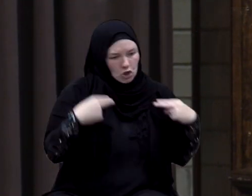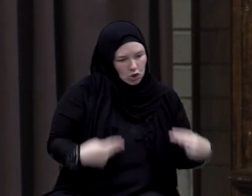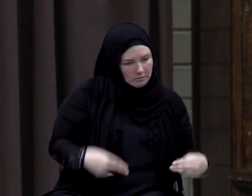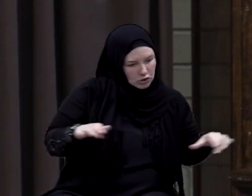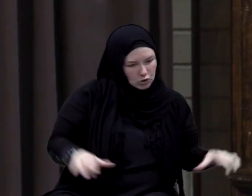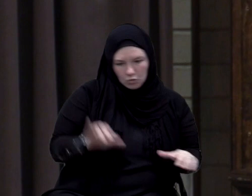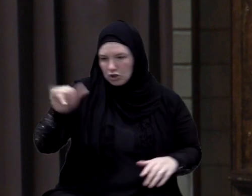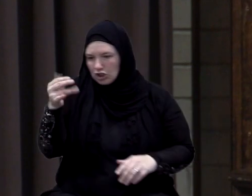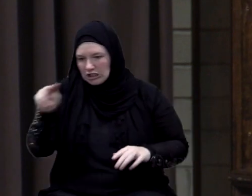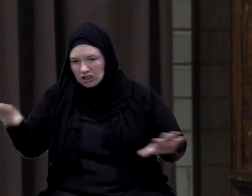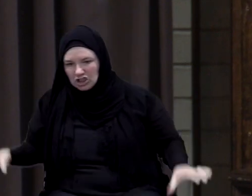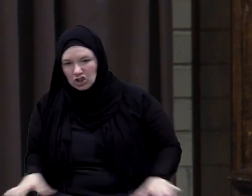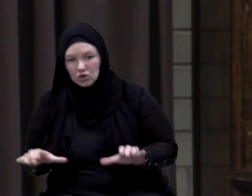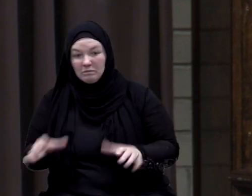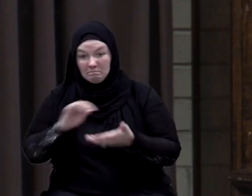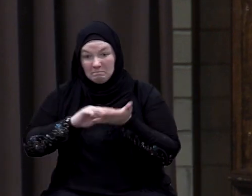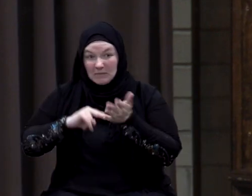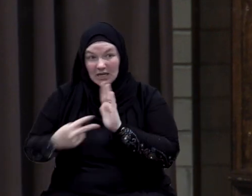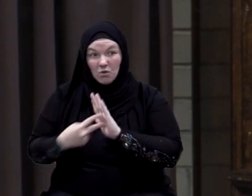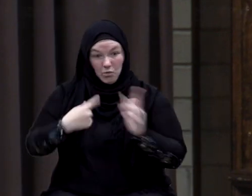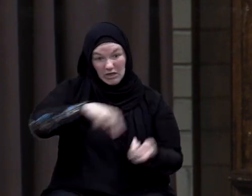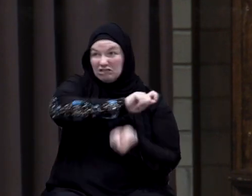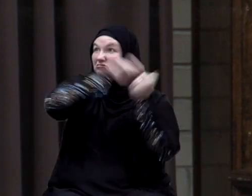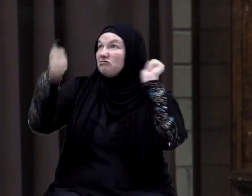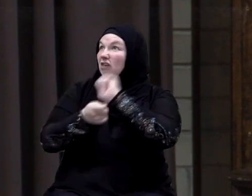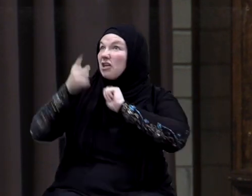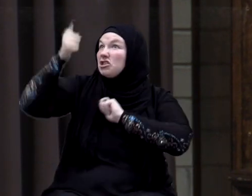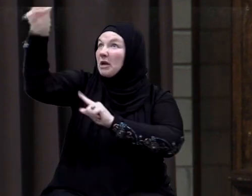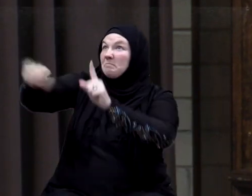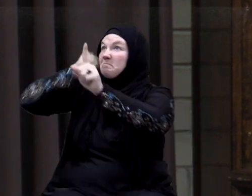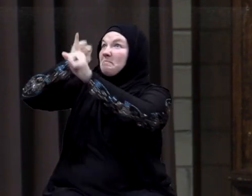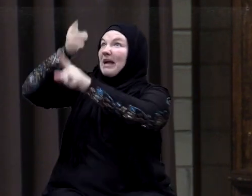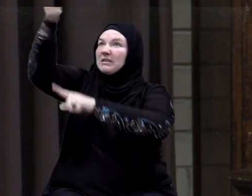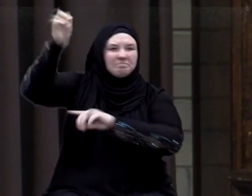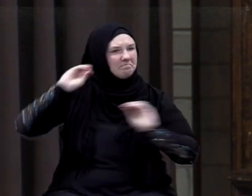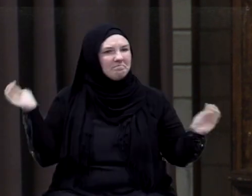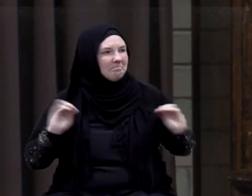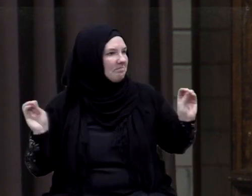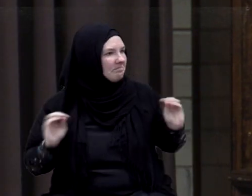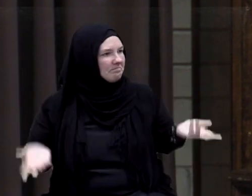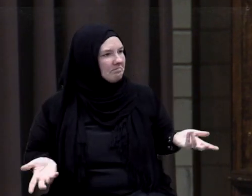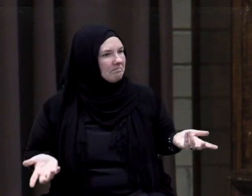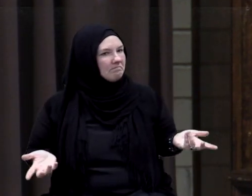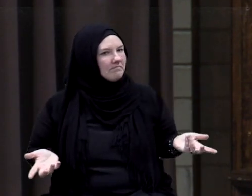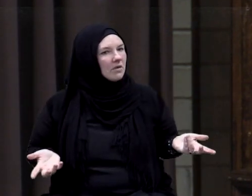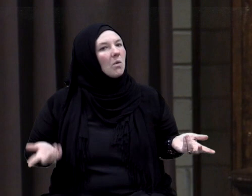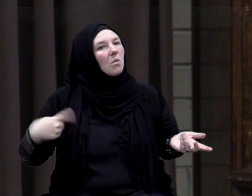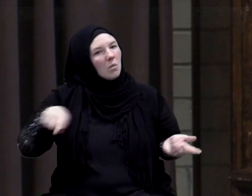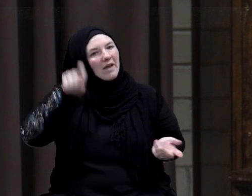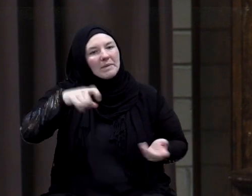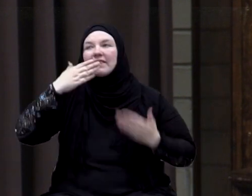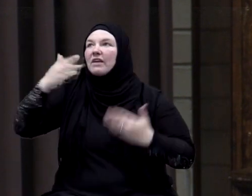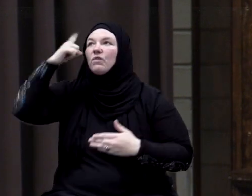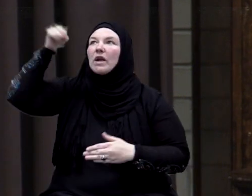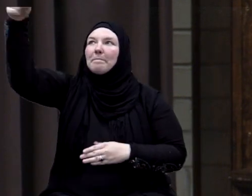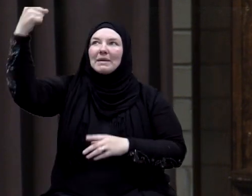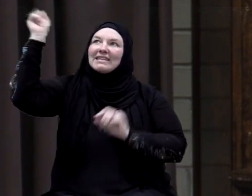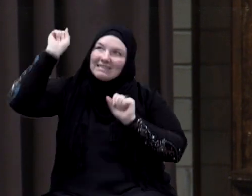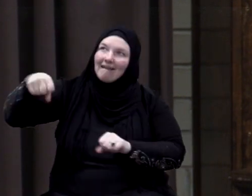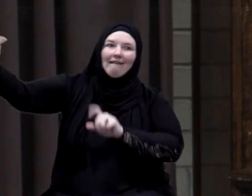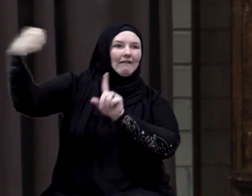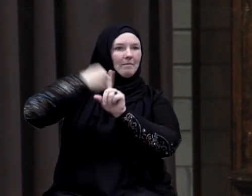And if you all ask me everything you want and more, and I give you all what you need and